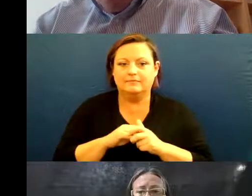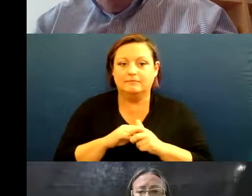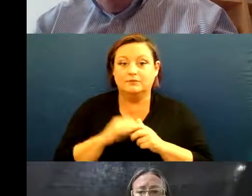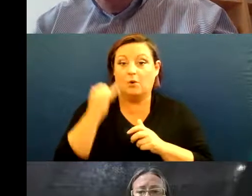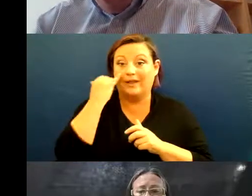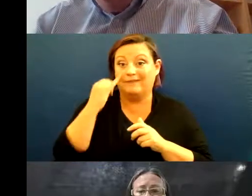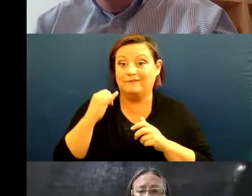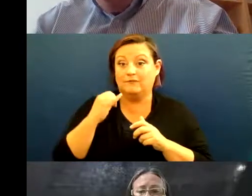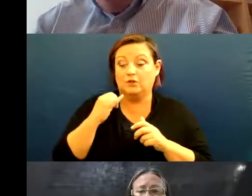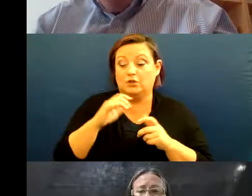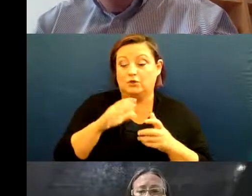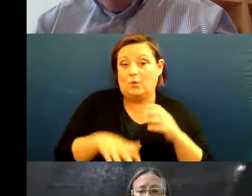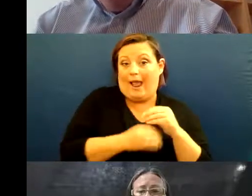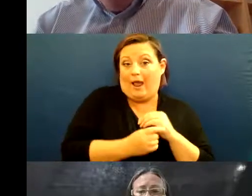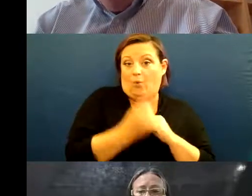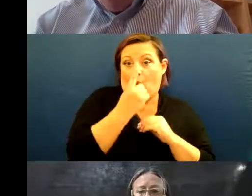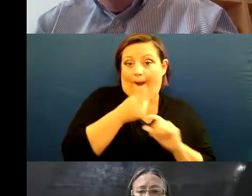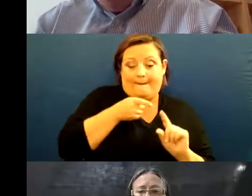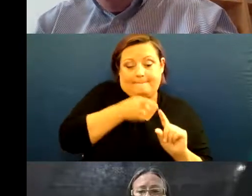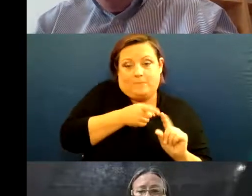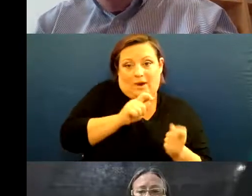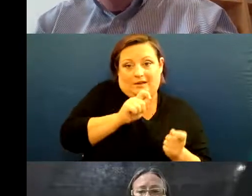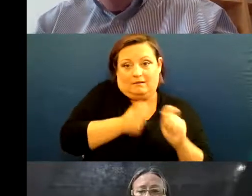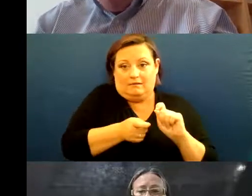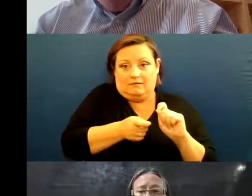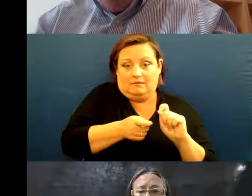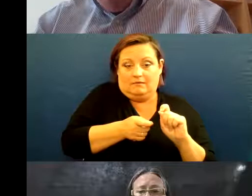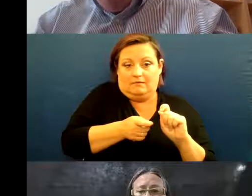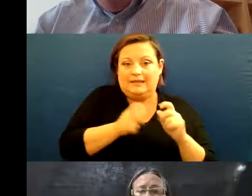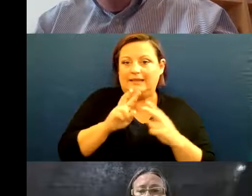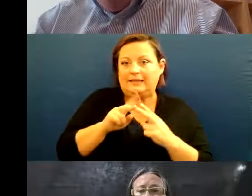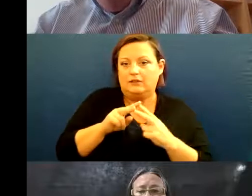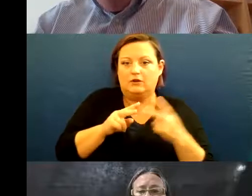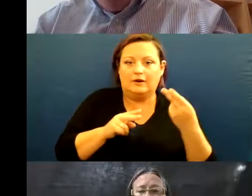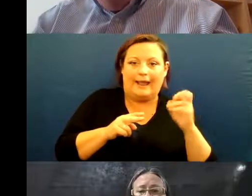mutation into either the head or the tail domain,